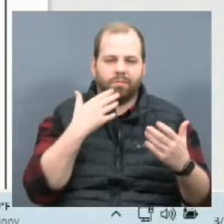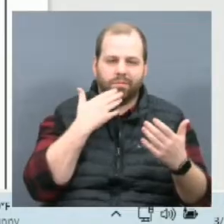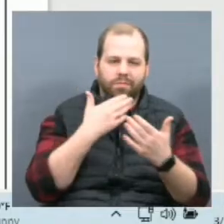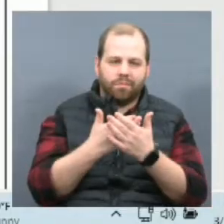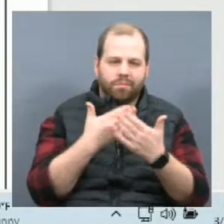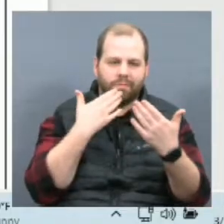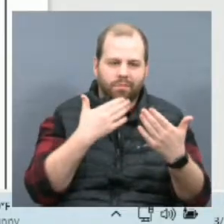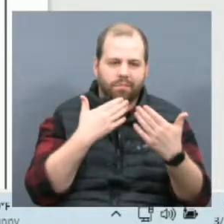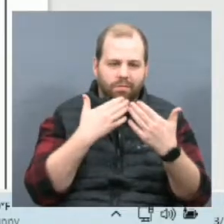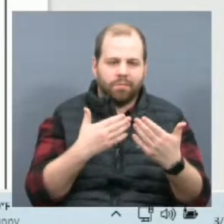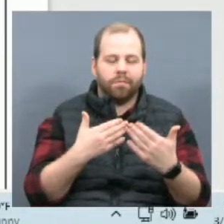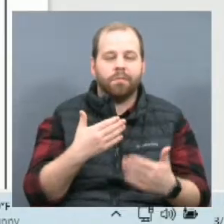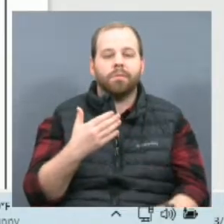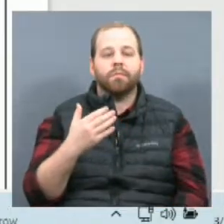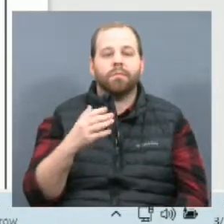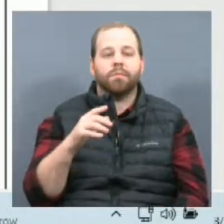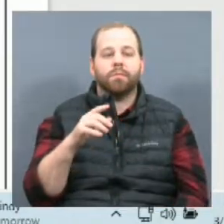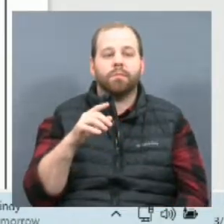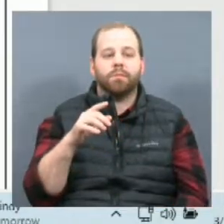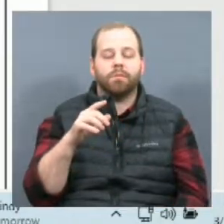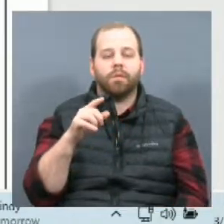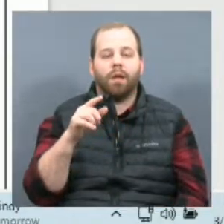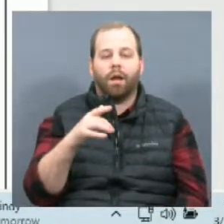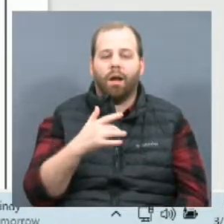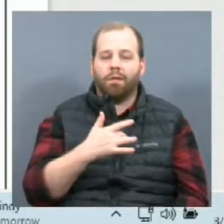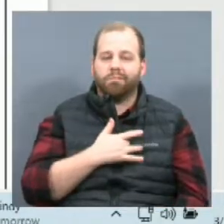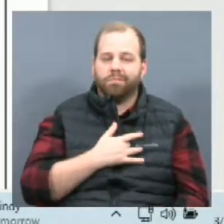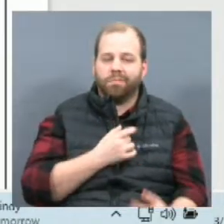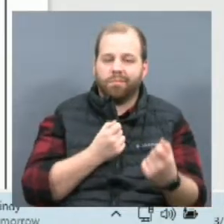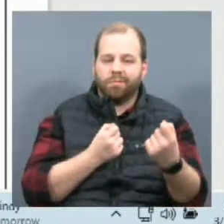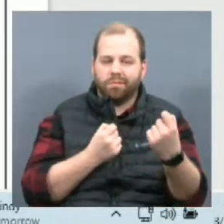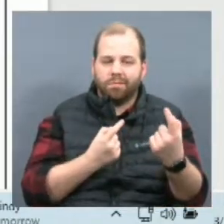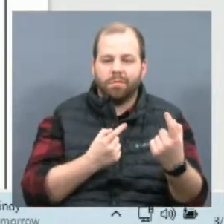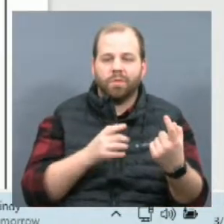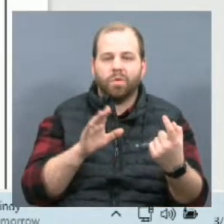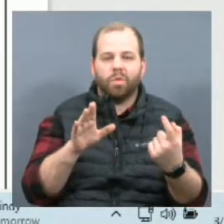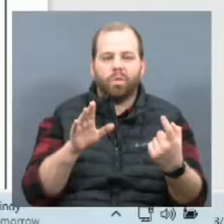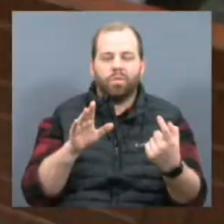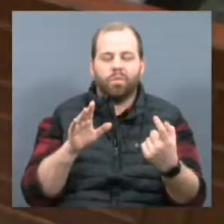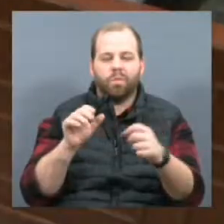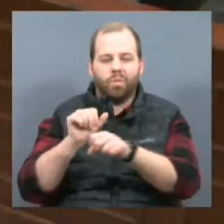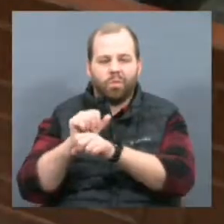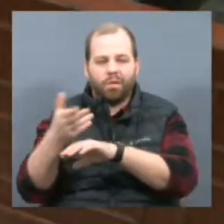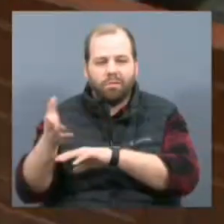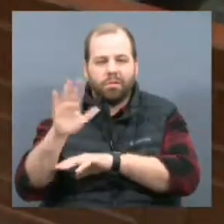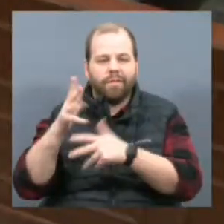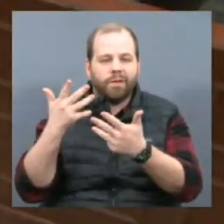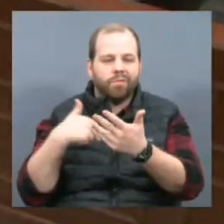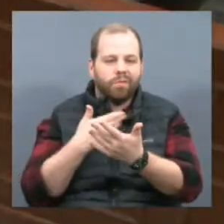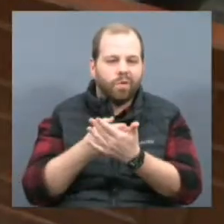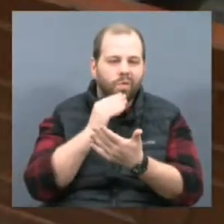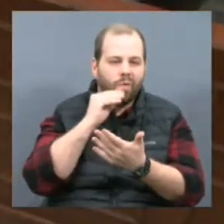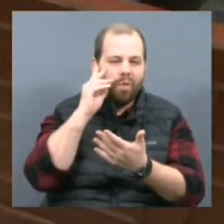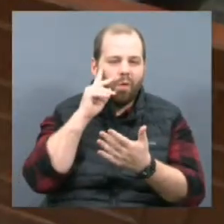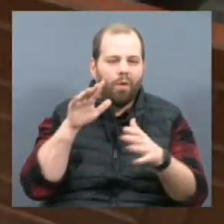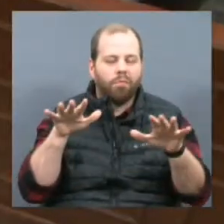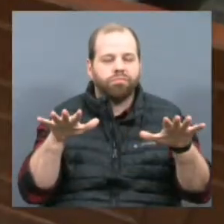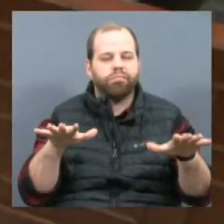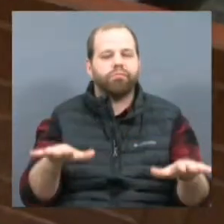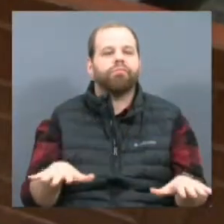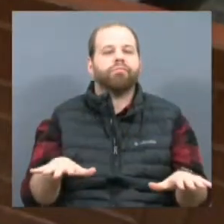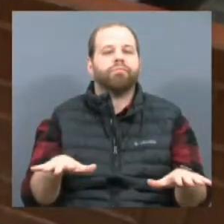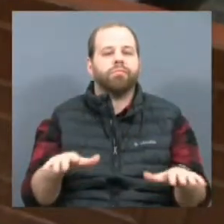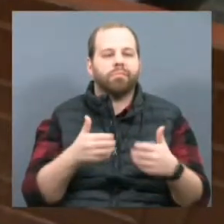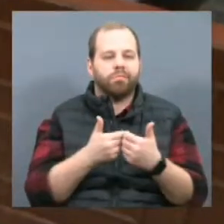Mr. Barton, I resonate with you because there's nothing like having the peace and quiet when you come home and just, want to get away